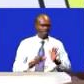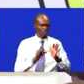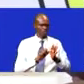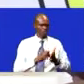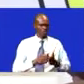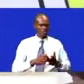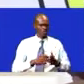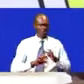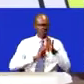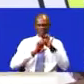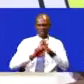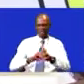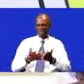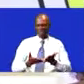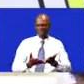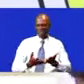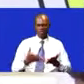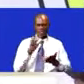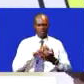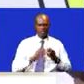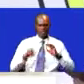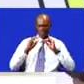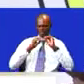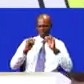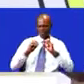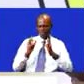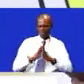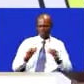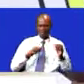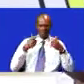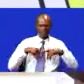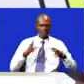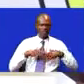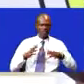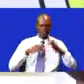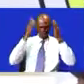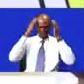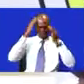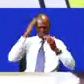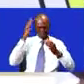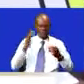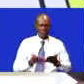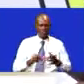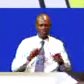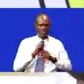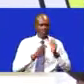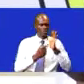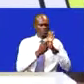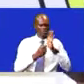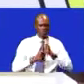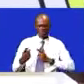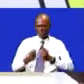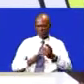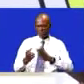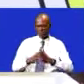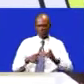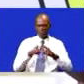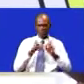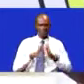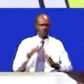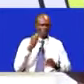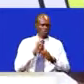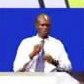for example, to create awareness, to understand the procedures, the regulations, is our work